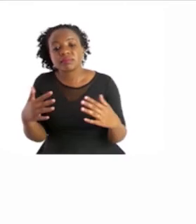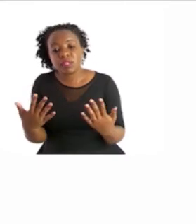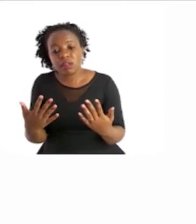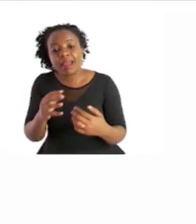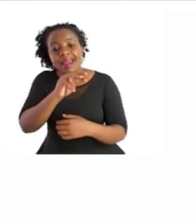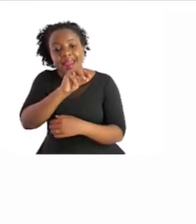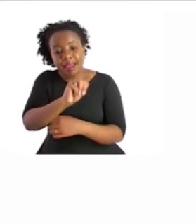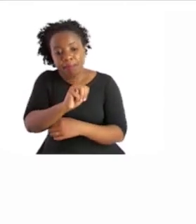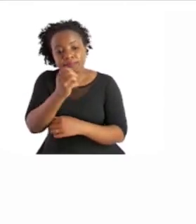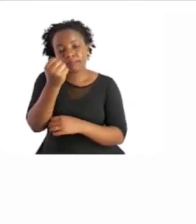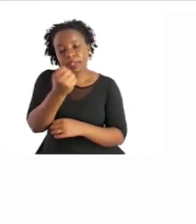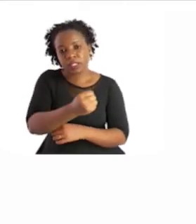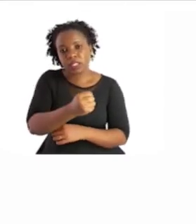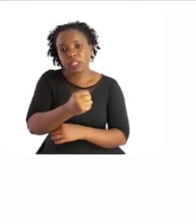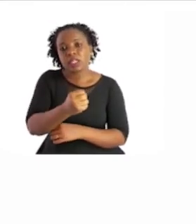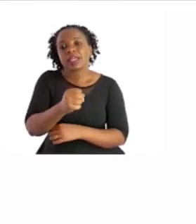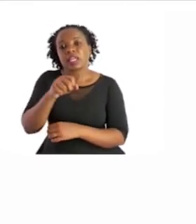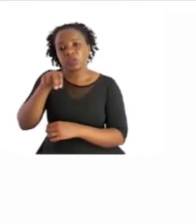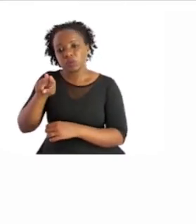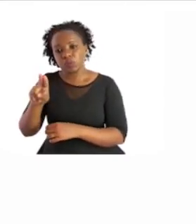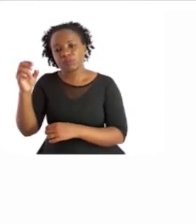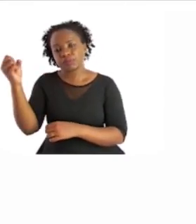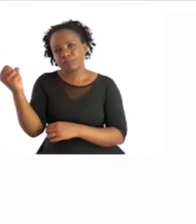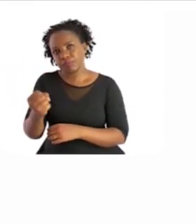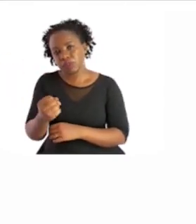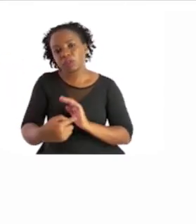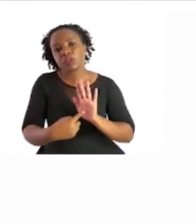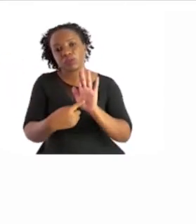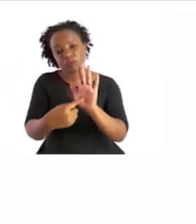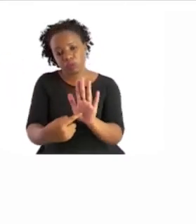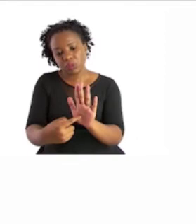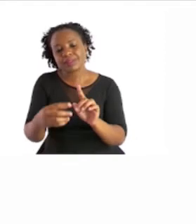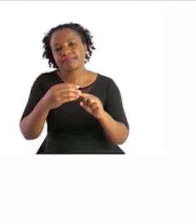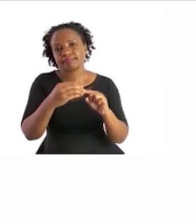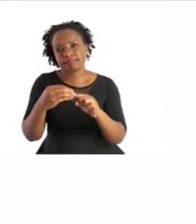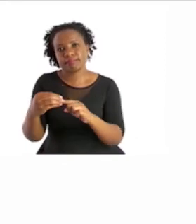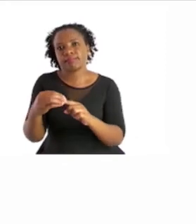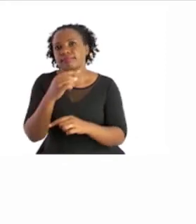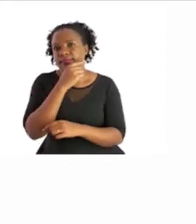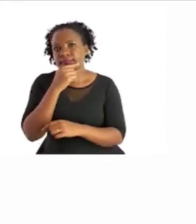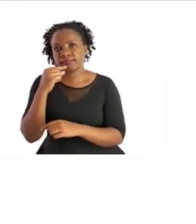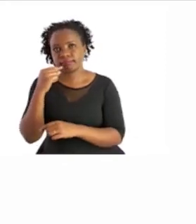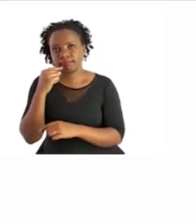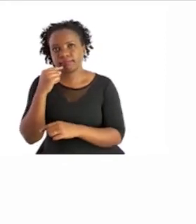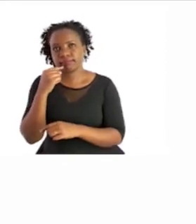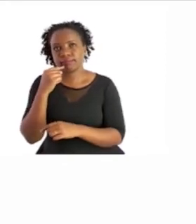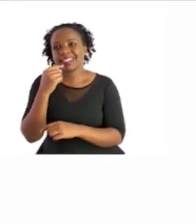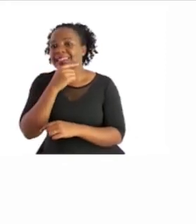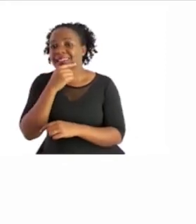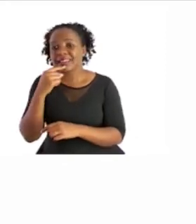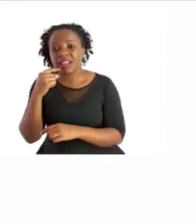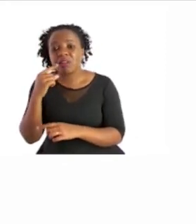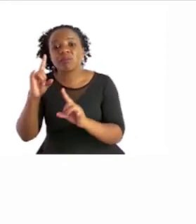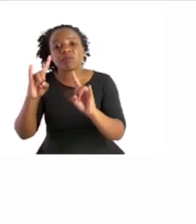Capital letter M and capital letter U to show that it's a specific name of a club or